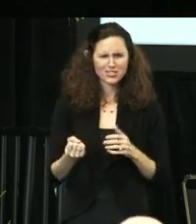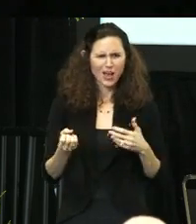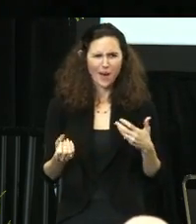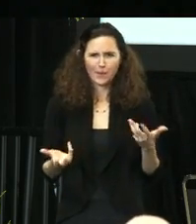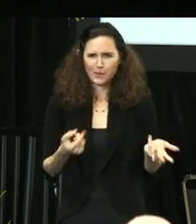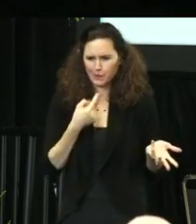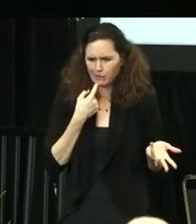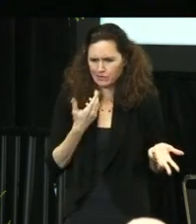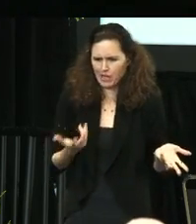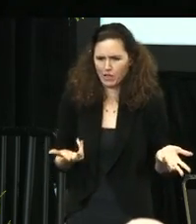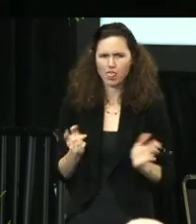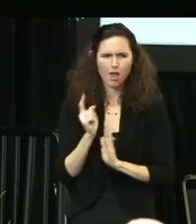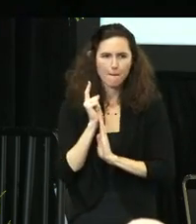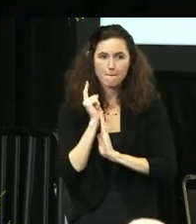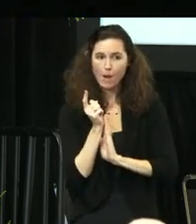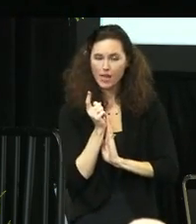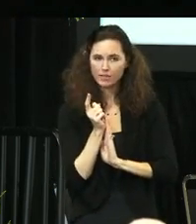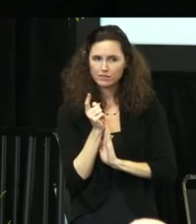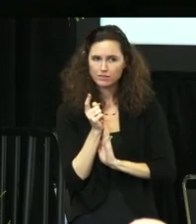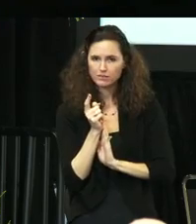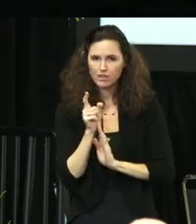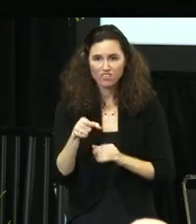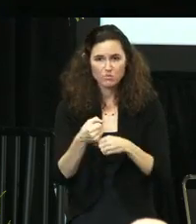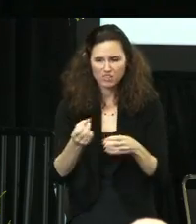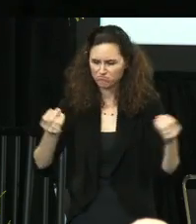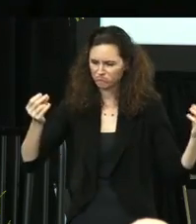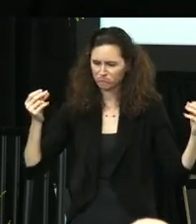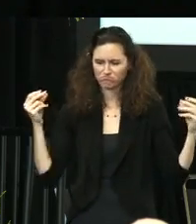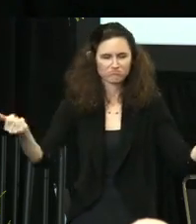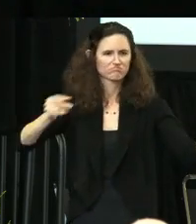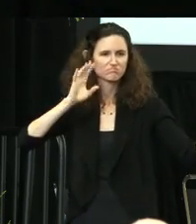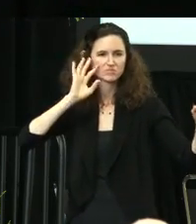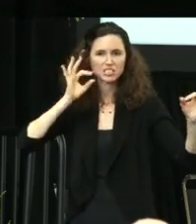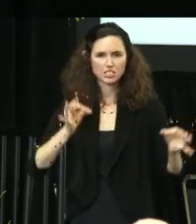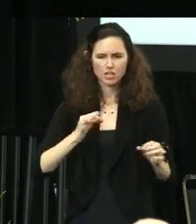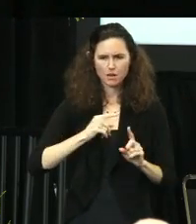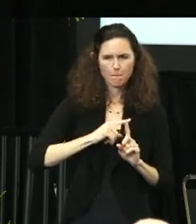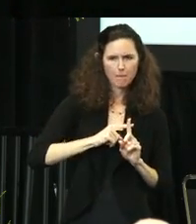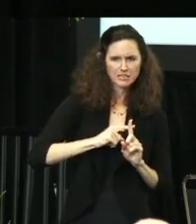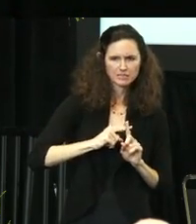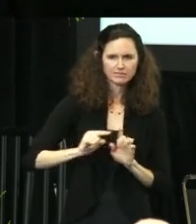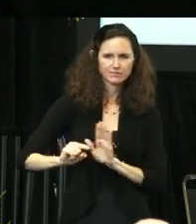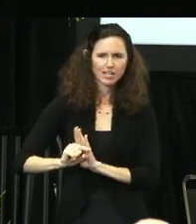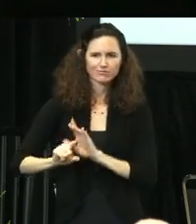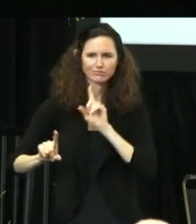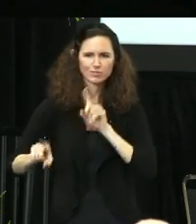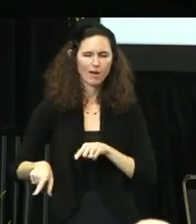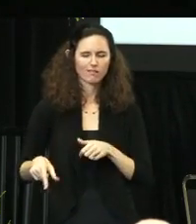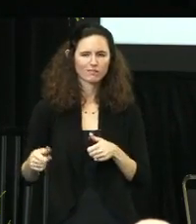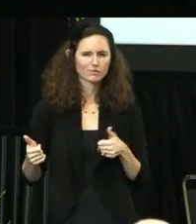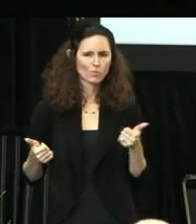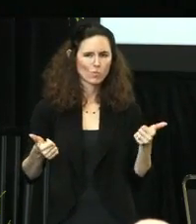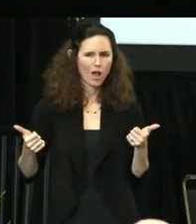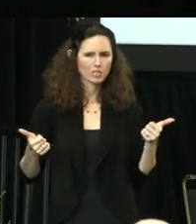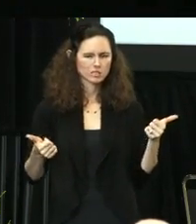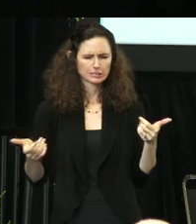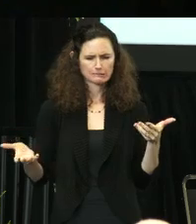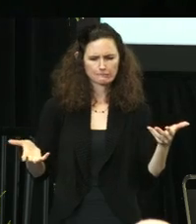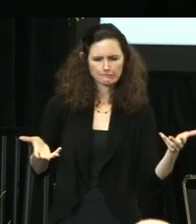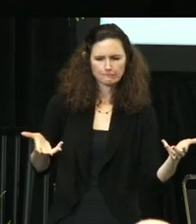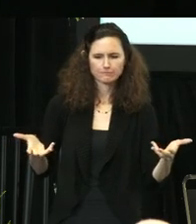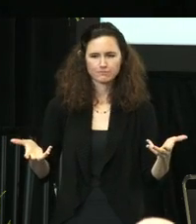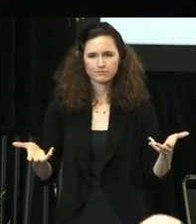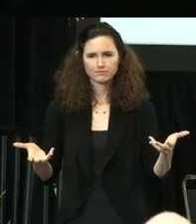So in that moment, right, I have to make a decision, a positive or a negative reaction, what direction I want to take it